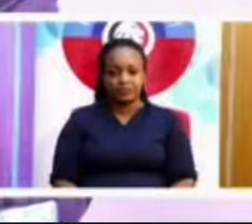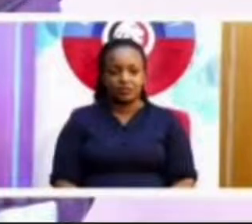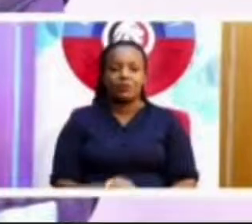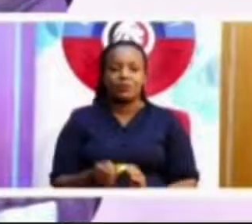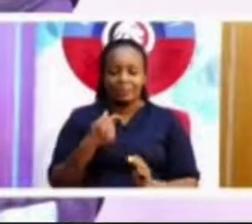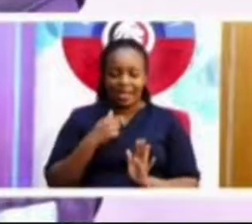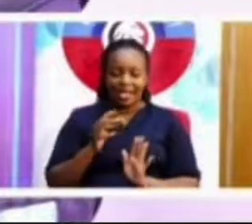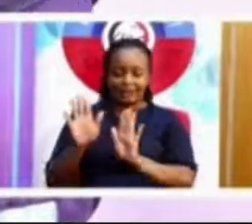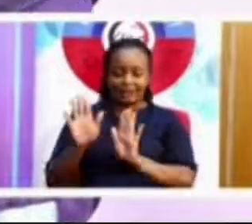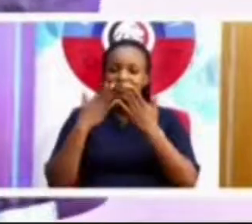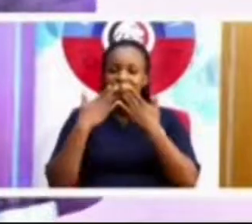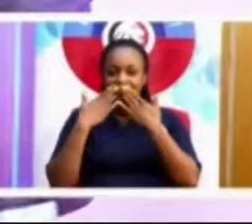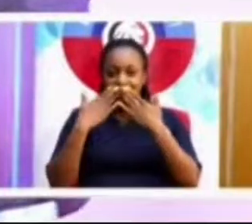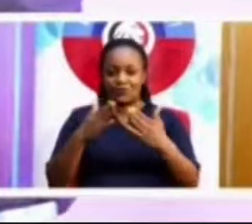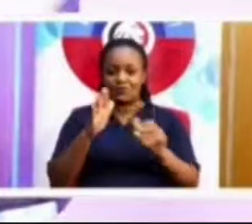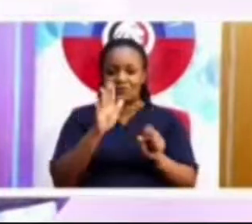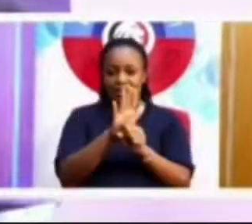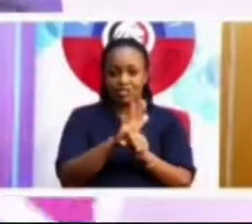much.